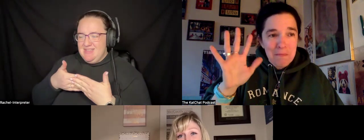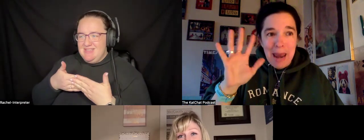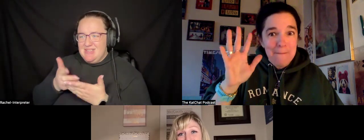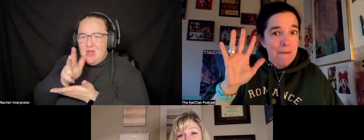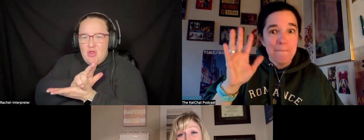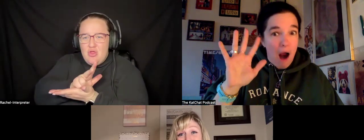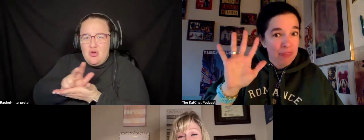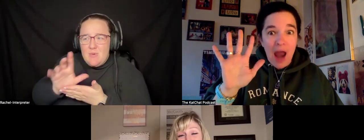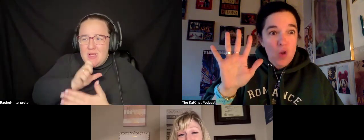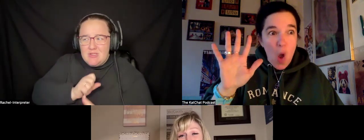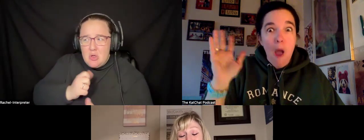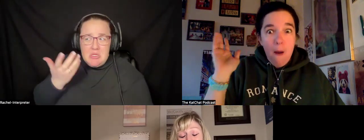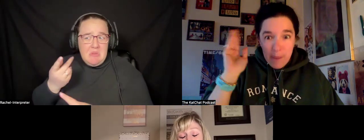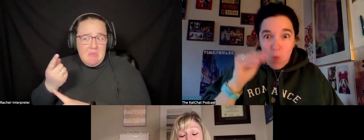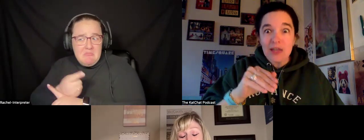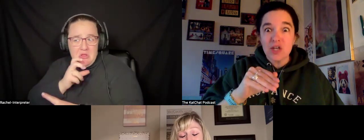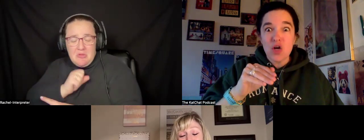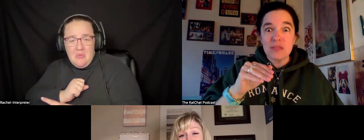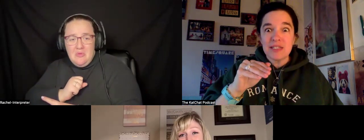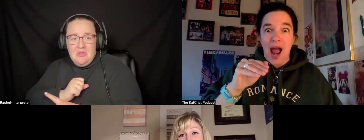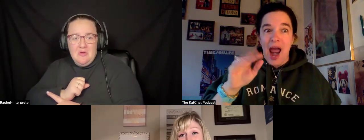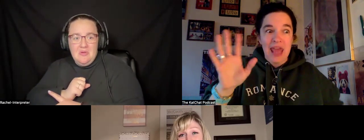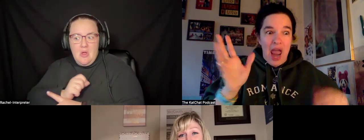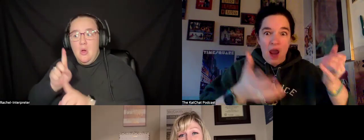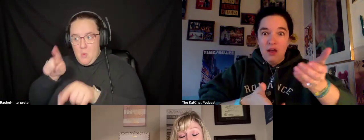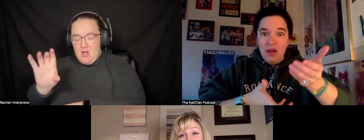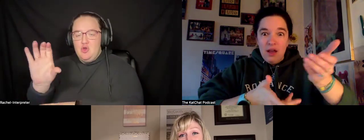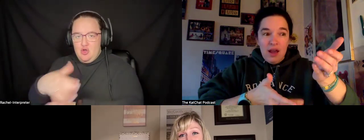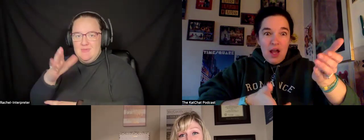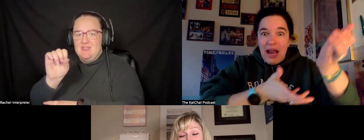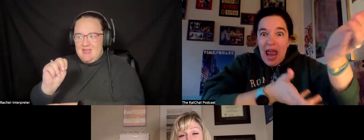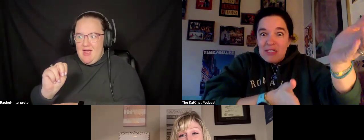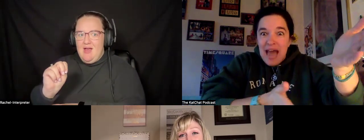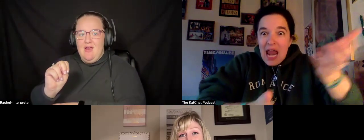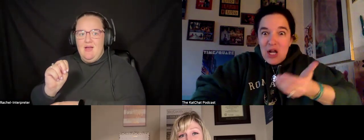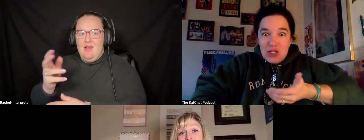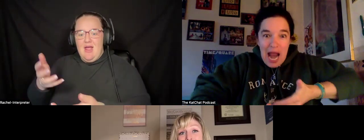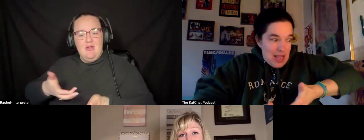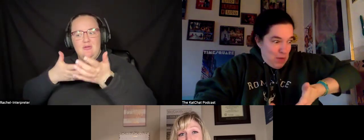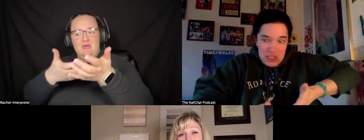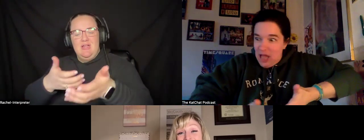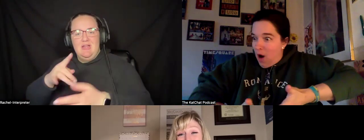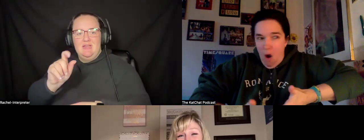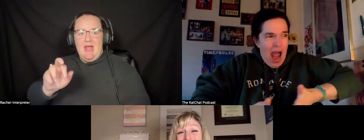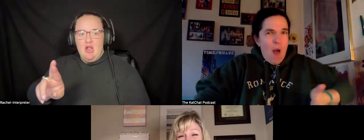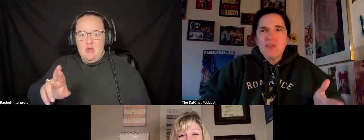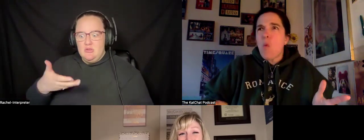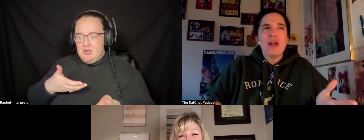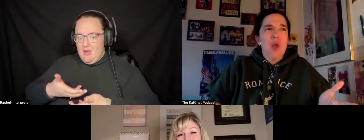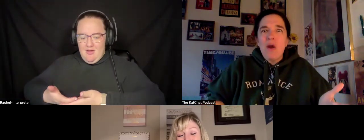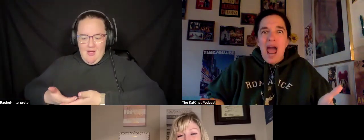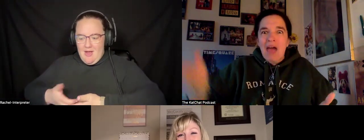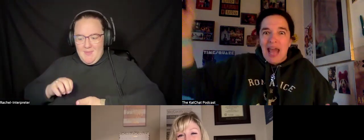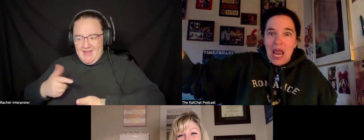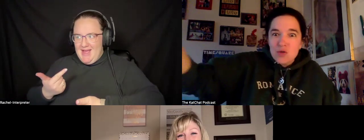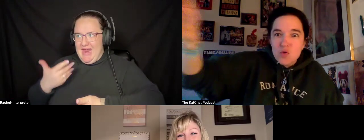3 weeks, maybe a month, I don't know. But went to Christmas Con and gave it to Tyler. Tyler was just like, I don't know